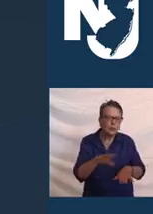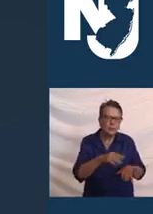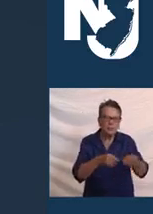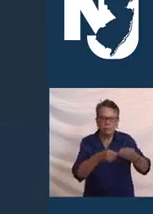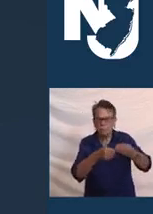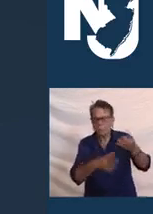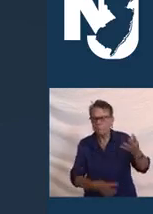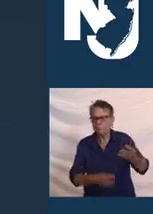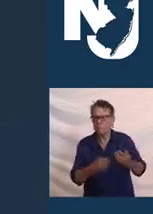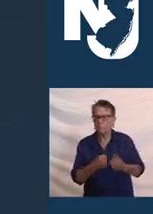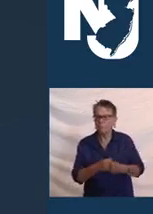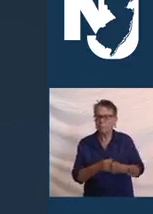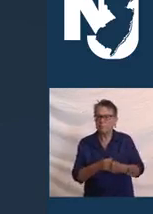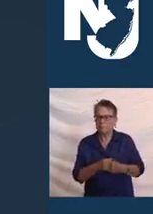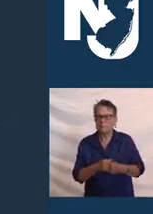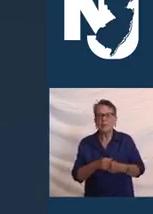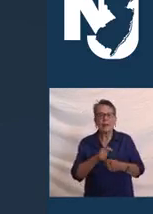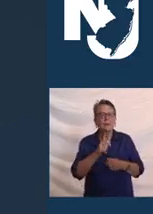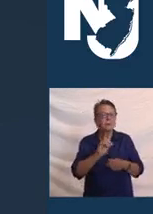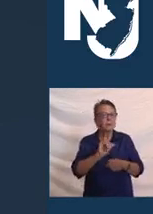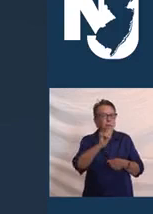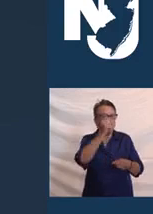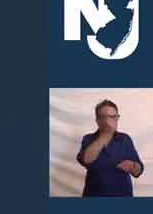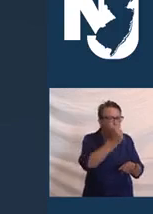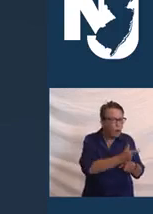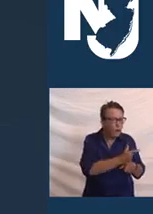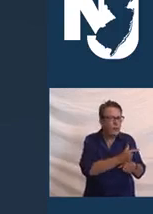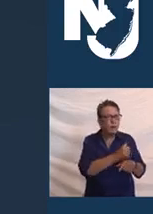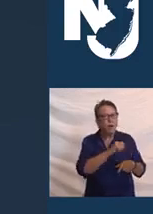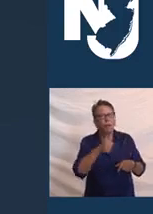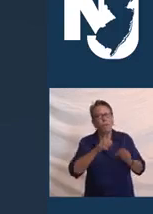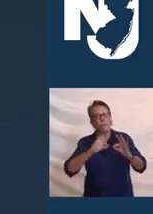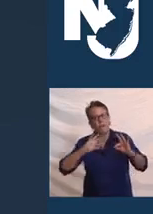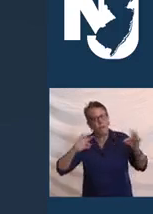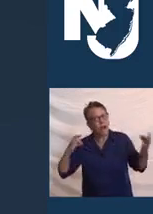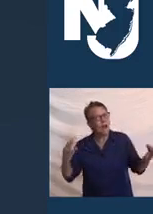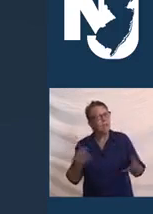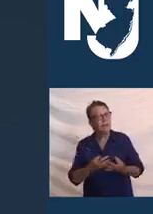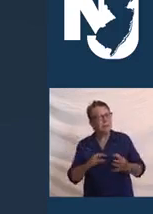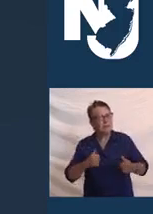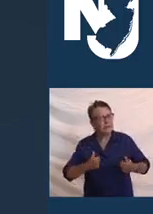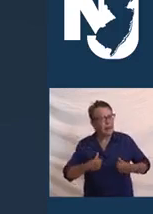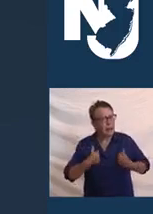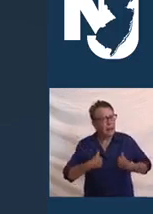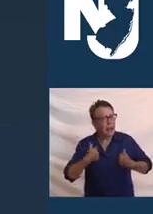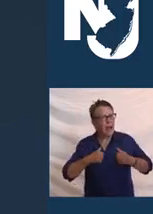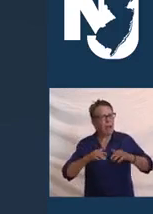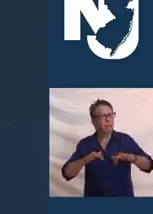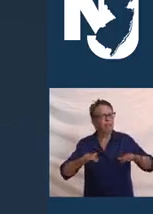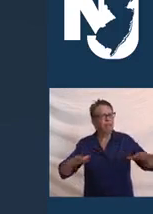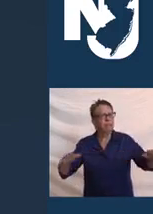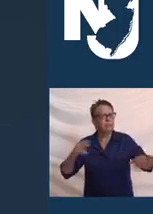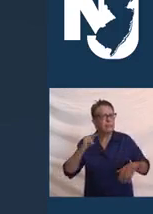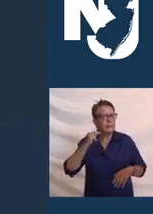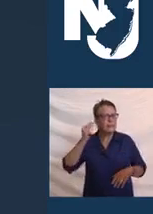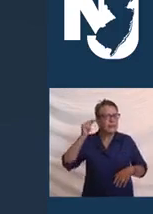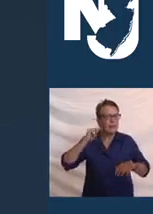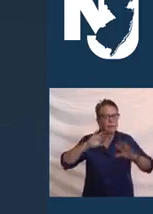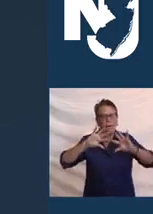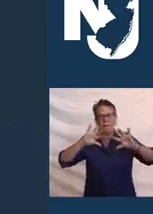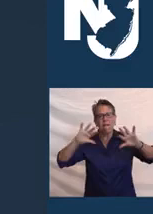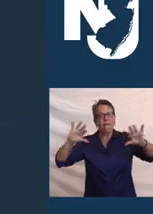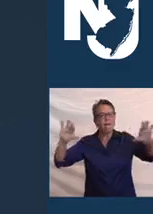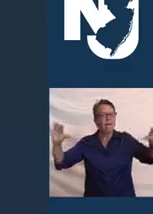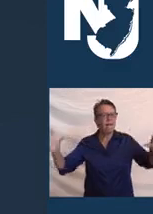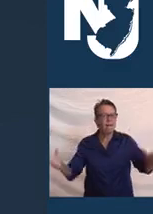Robert, numerous relatives-in-law, and multiple nieces and nephews and friends. Helen wanted me to say, above all,